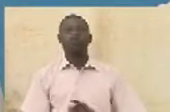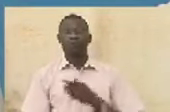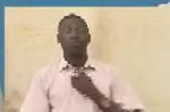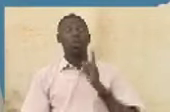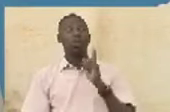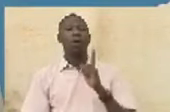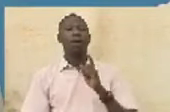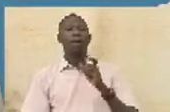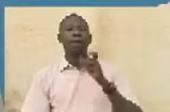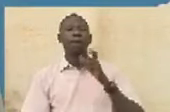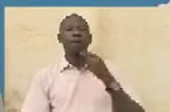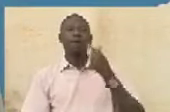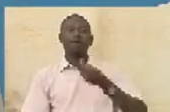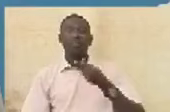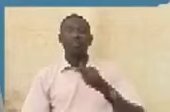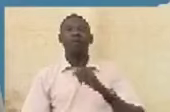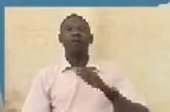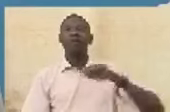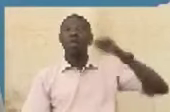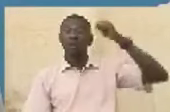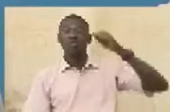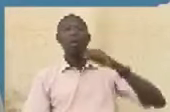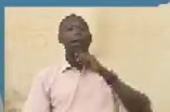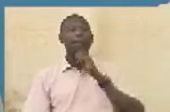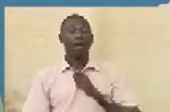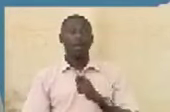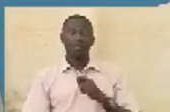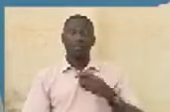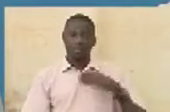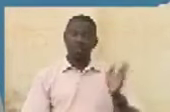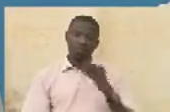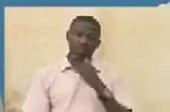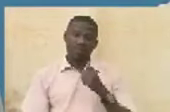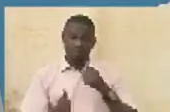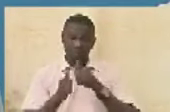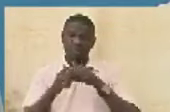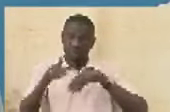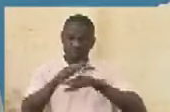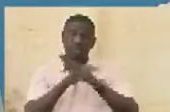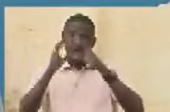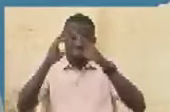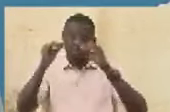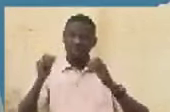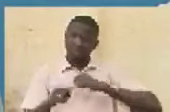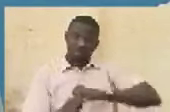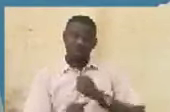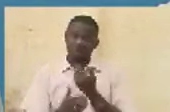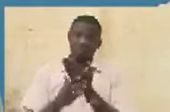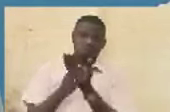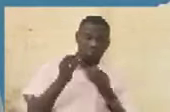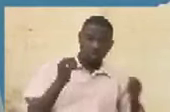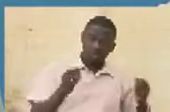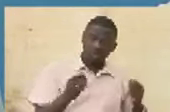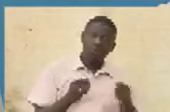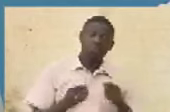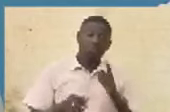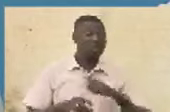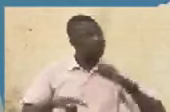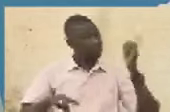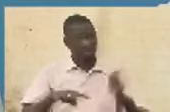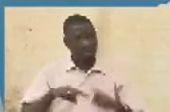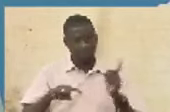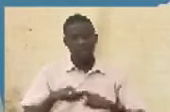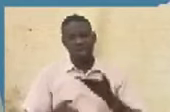our village elders, they went for him inside his house. He refused to come out, but he was